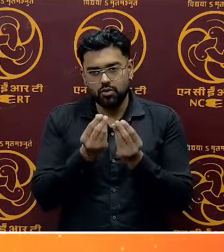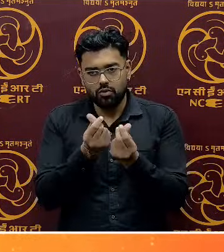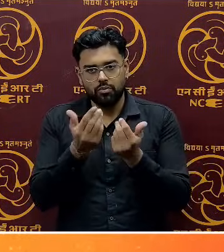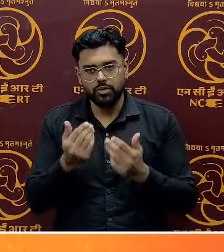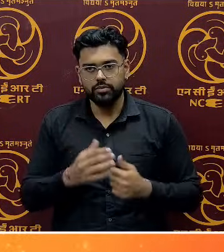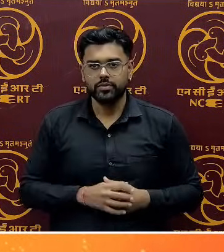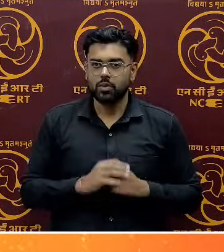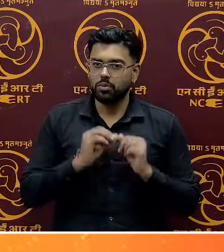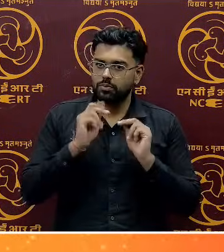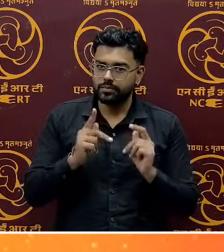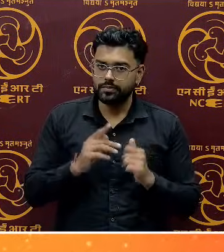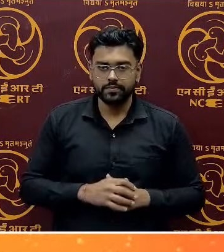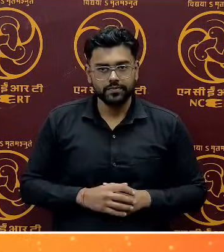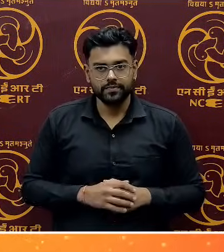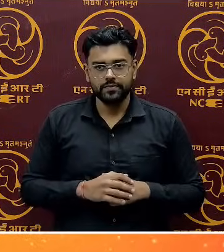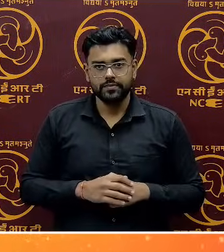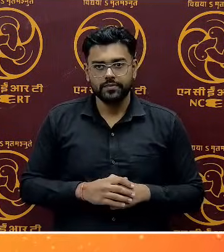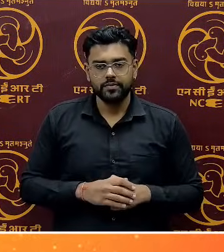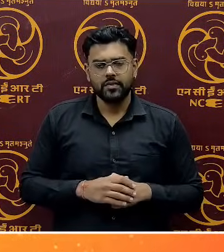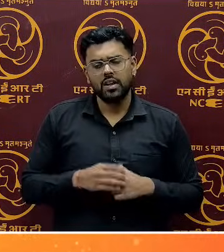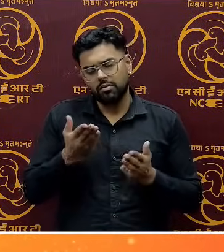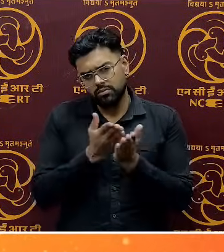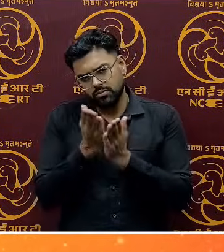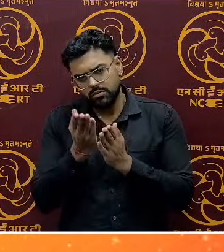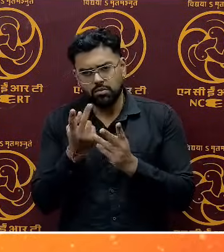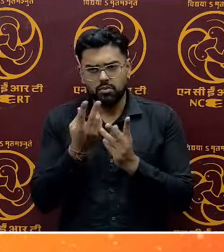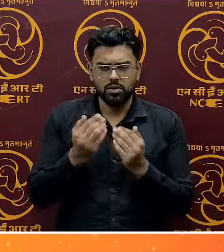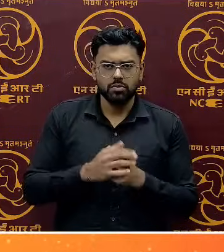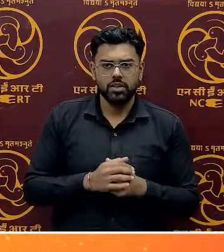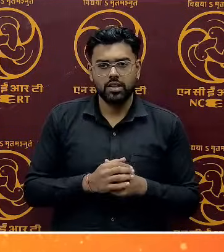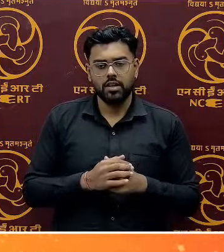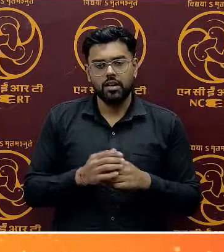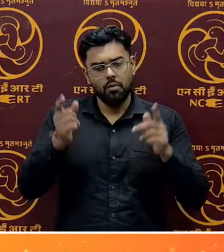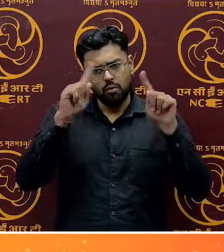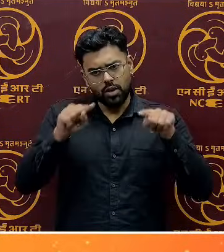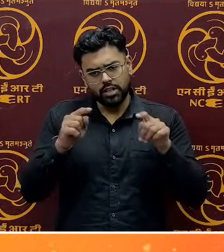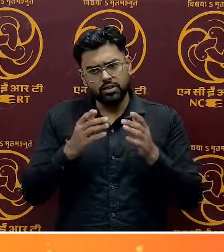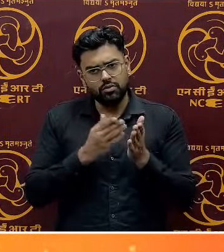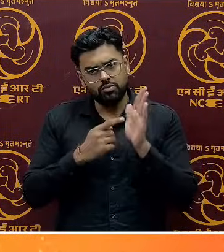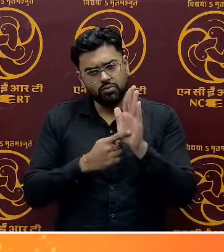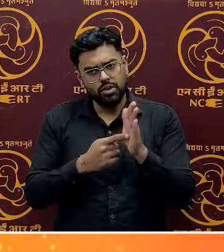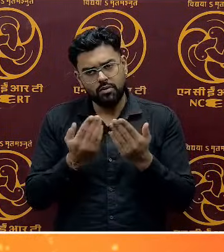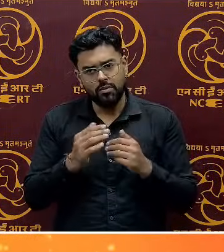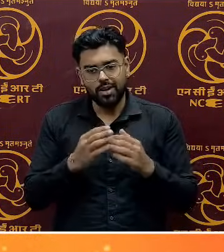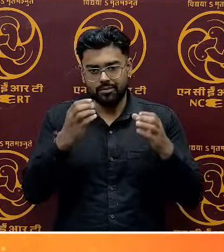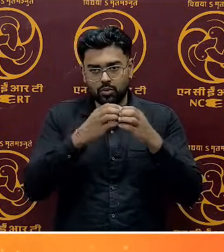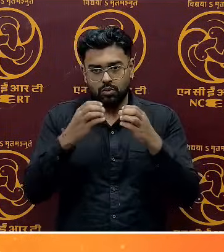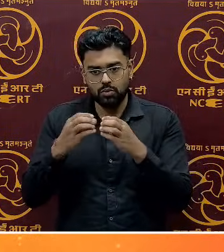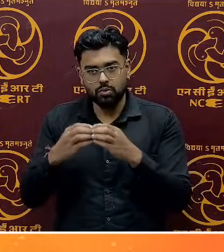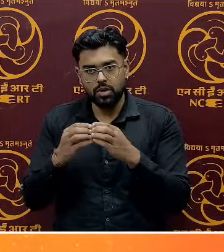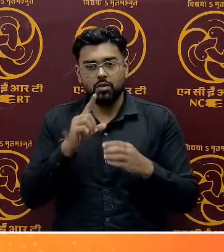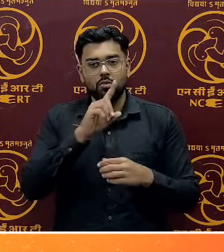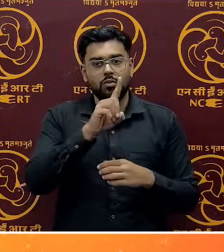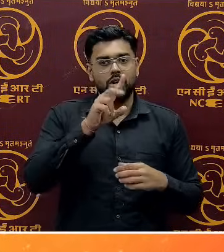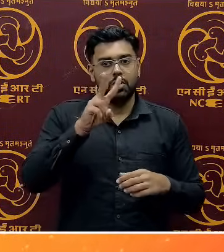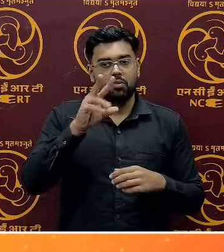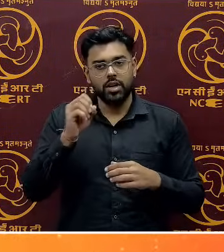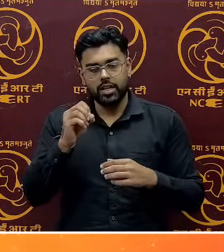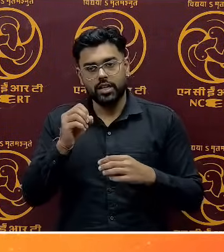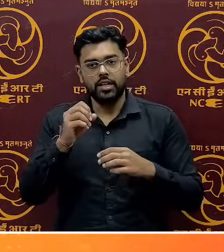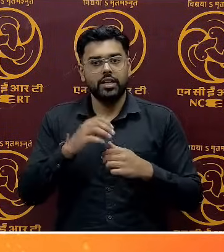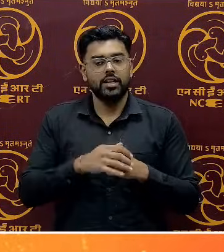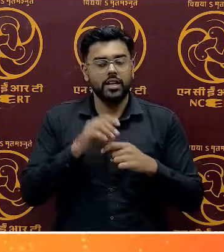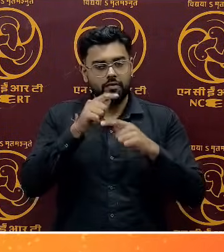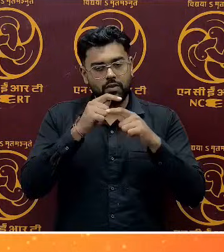Okay. Alright. We can do either way. I can start factorizing here also. I can divide 120 by 24